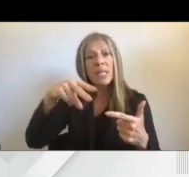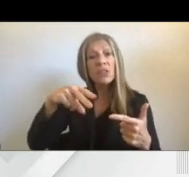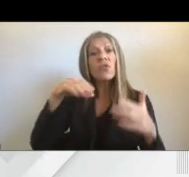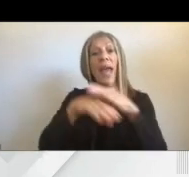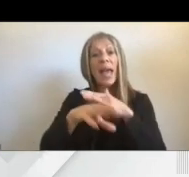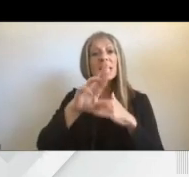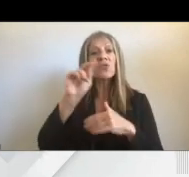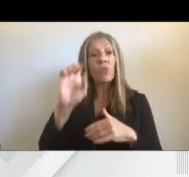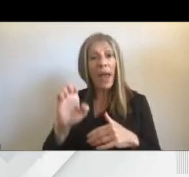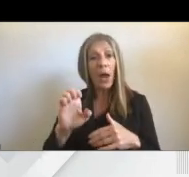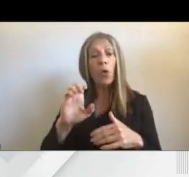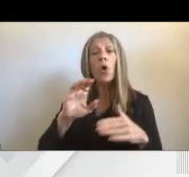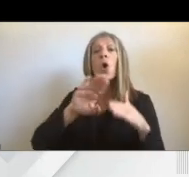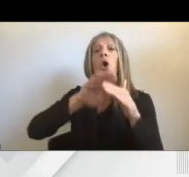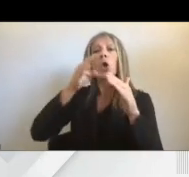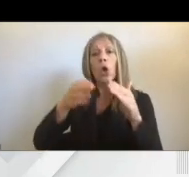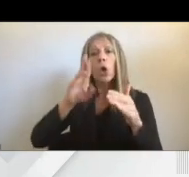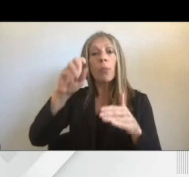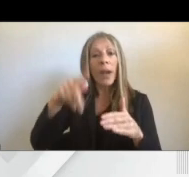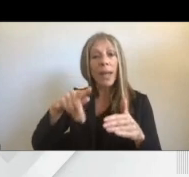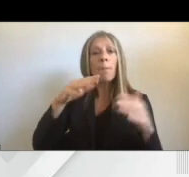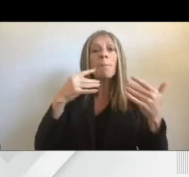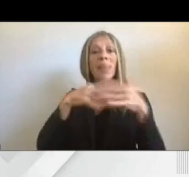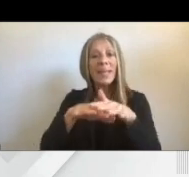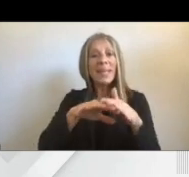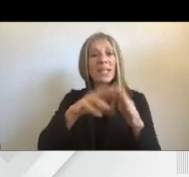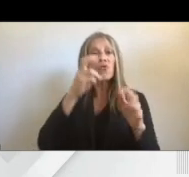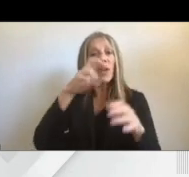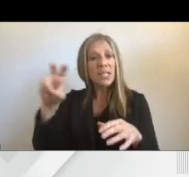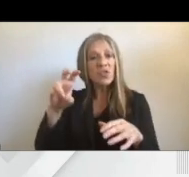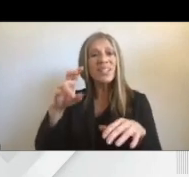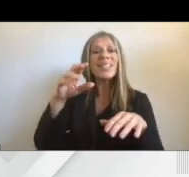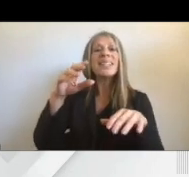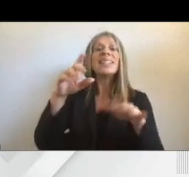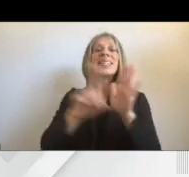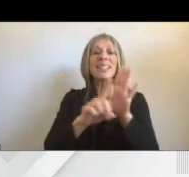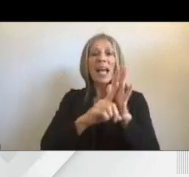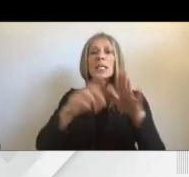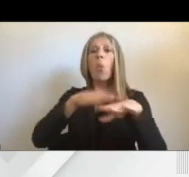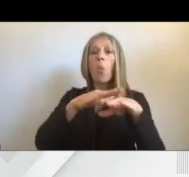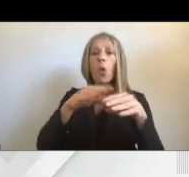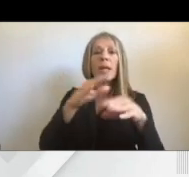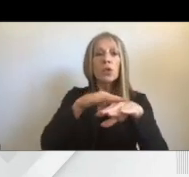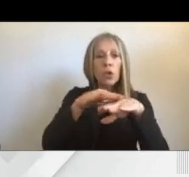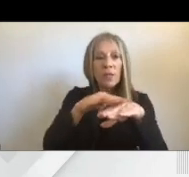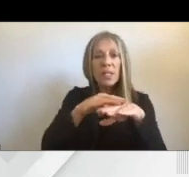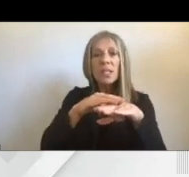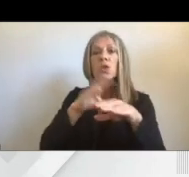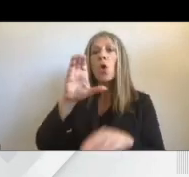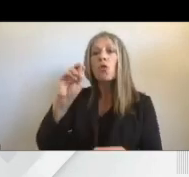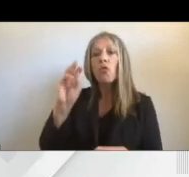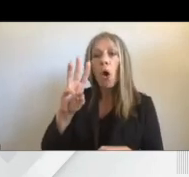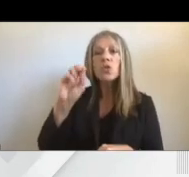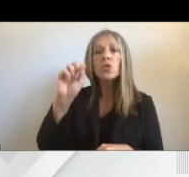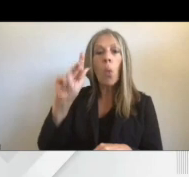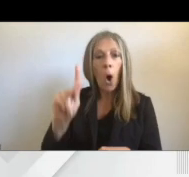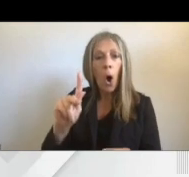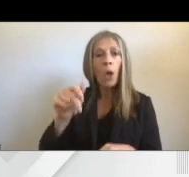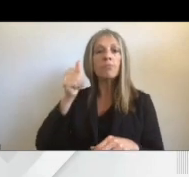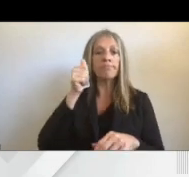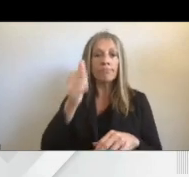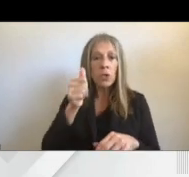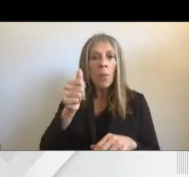curb ramps and blended transitions, detectable warning surfaces, crosswalks, pedestrian push buttons and